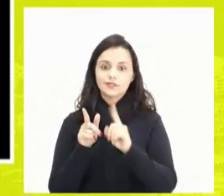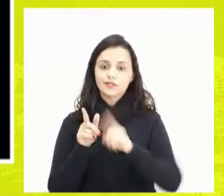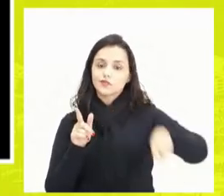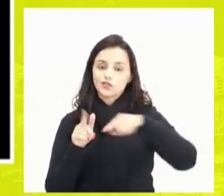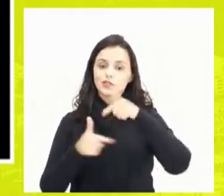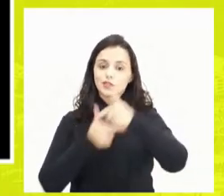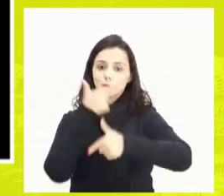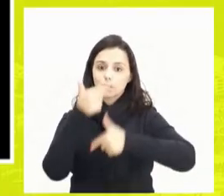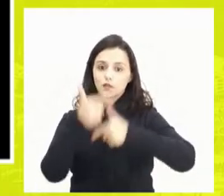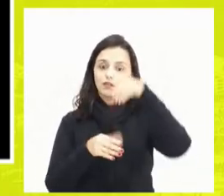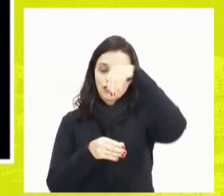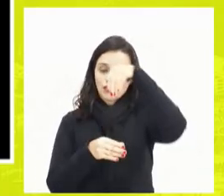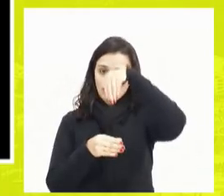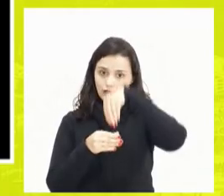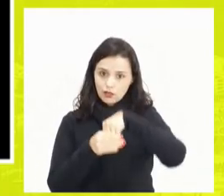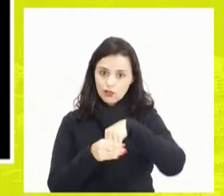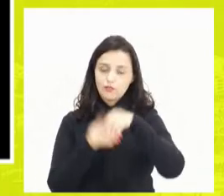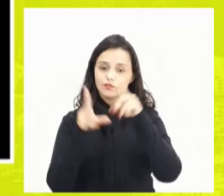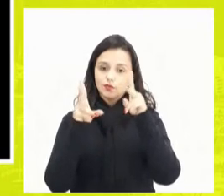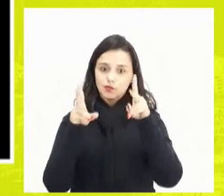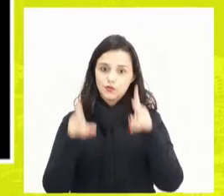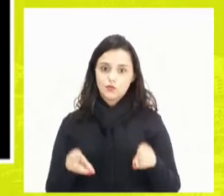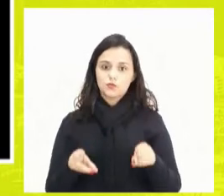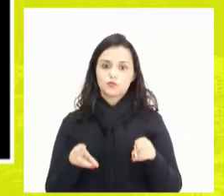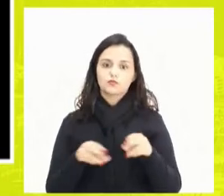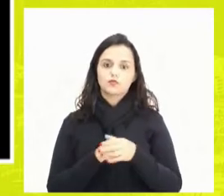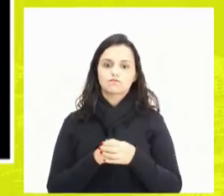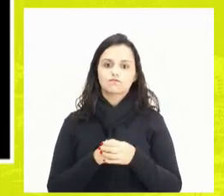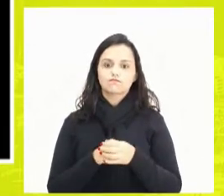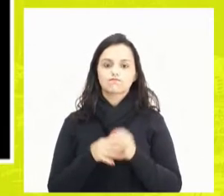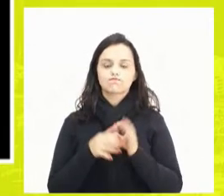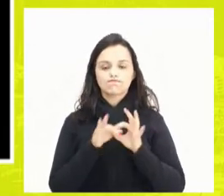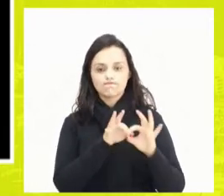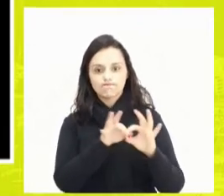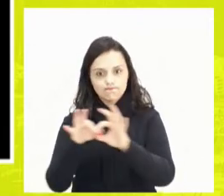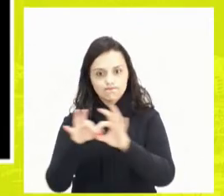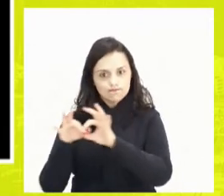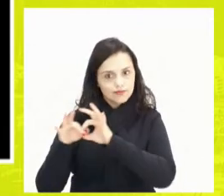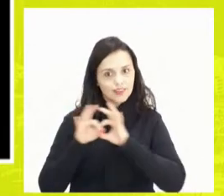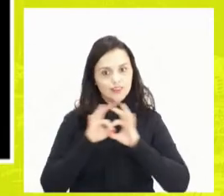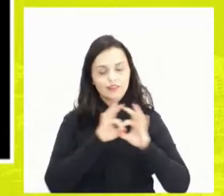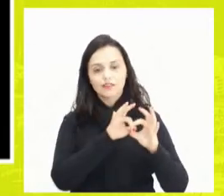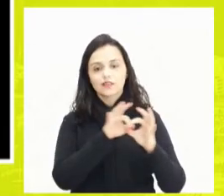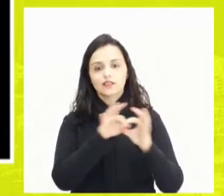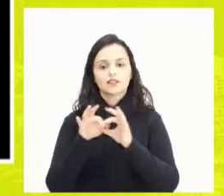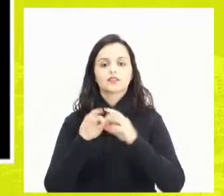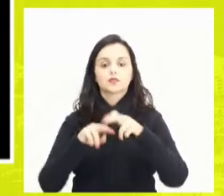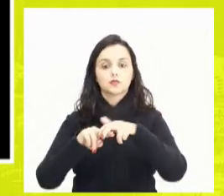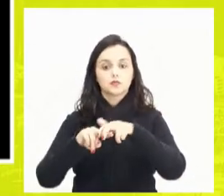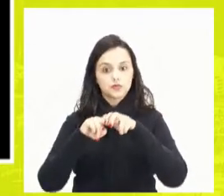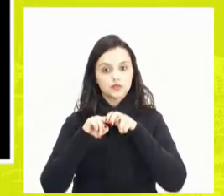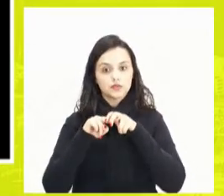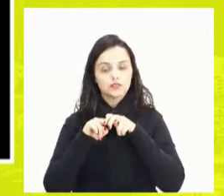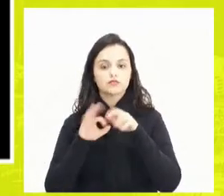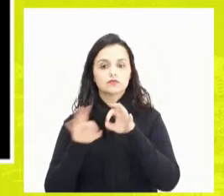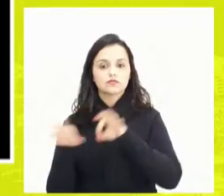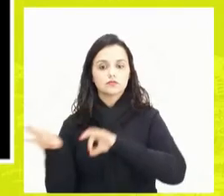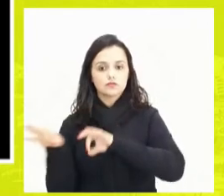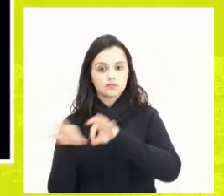three speeches coming from different environments no we are integrated we are all in the same